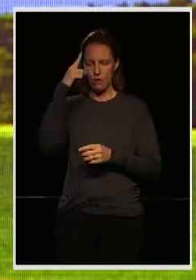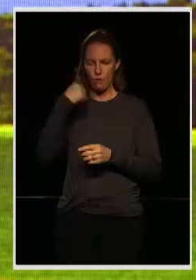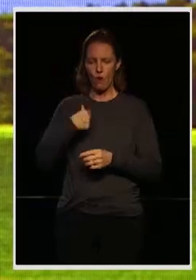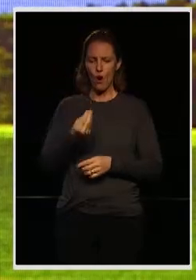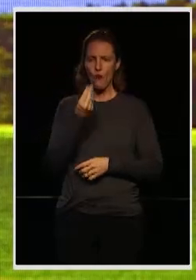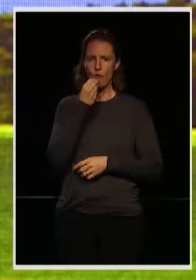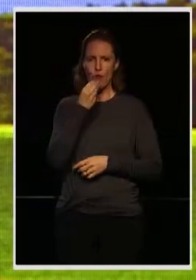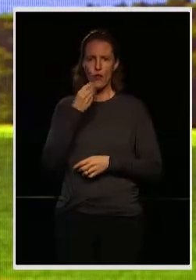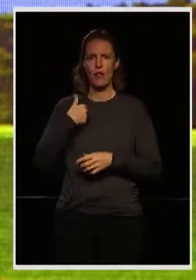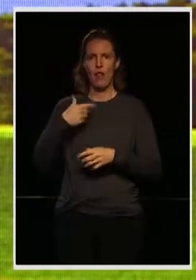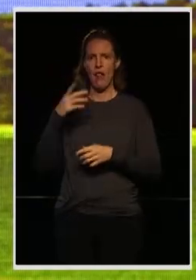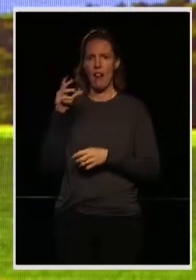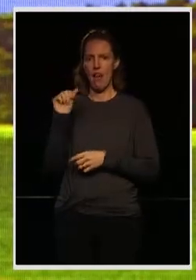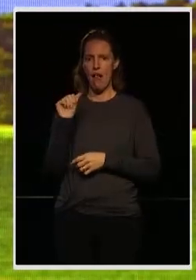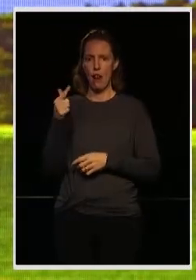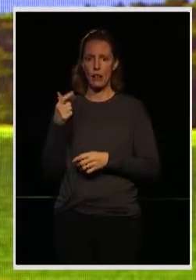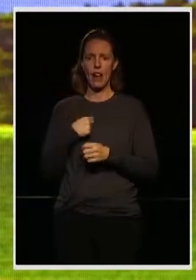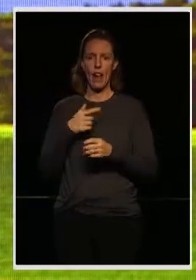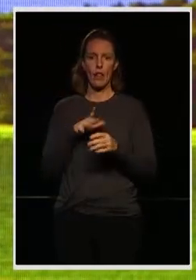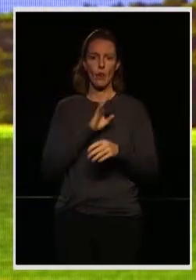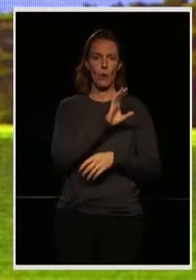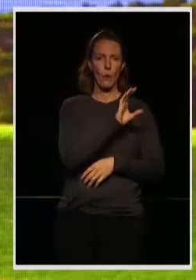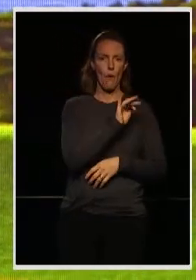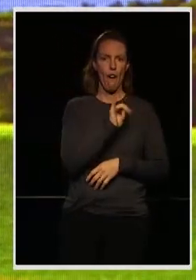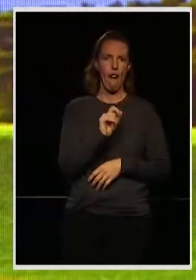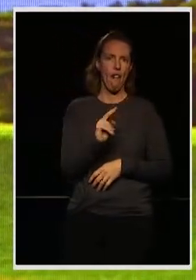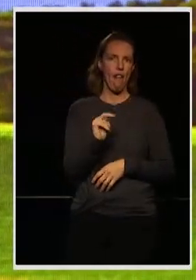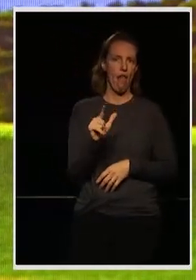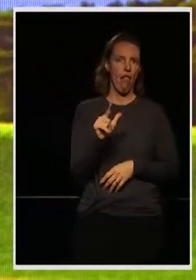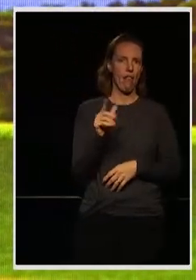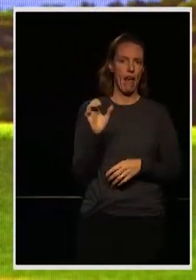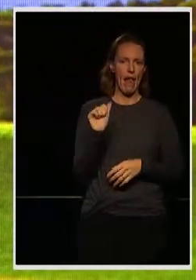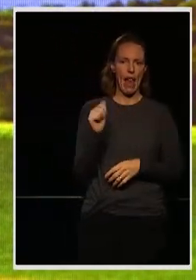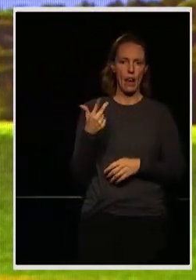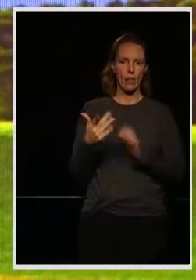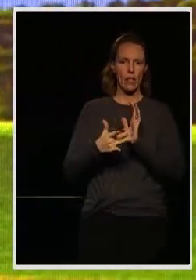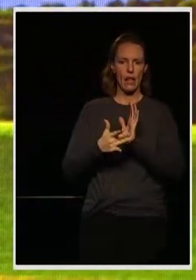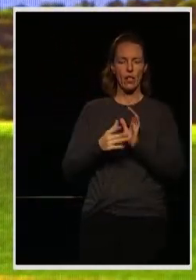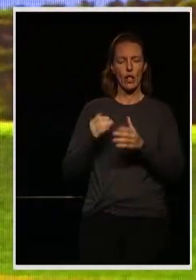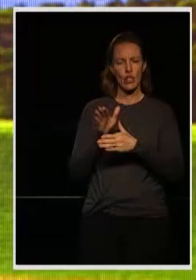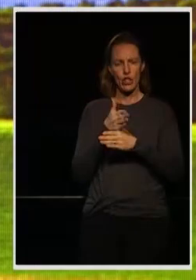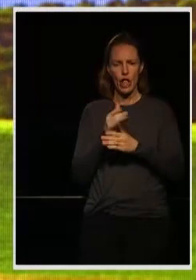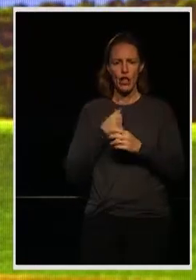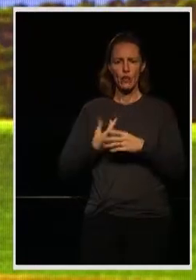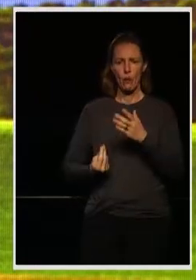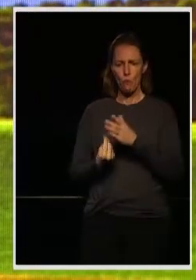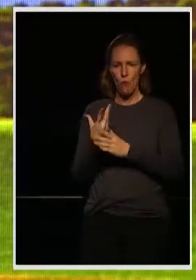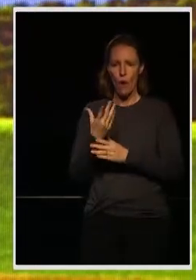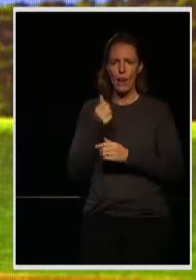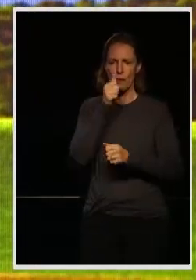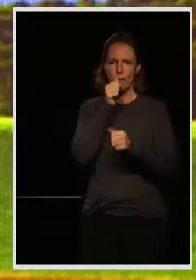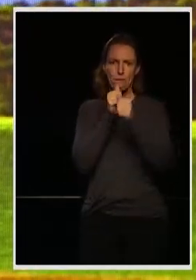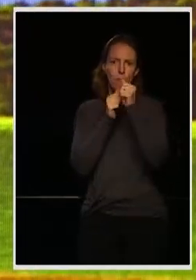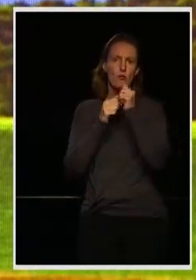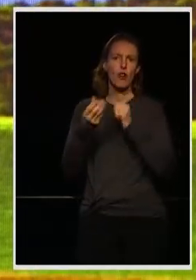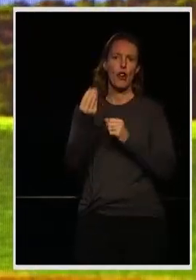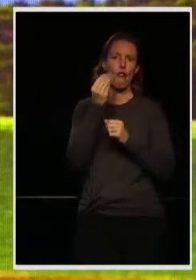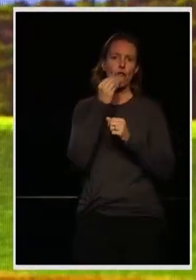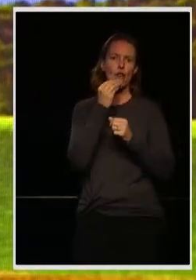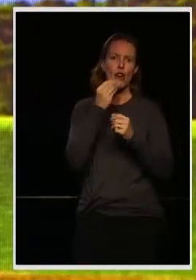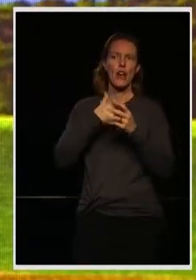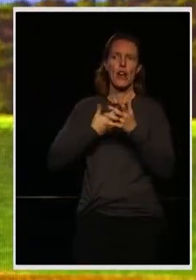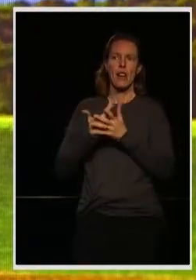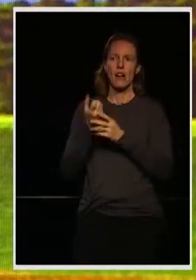Cornell Agritech shares the Grow New York program's goal of growing an enduring food and agriculture